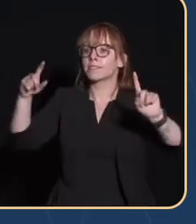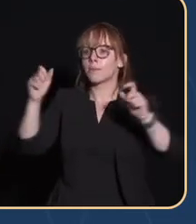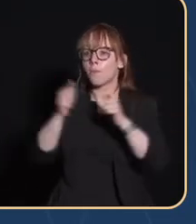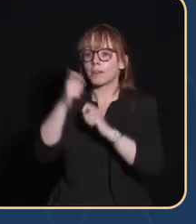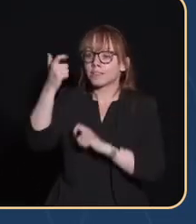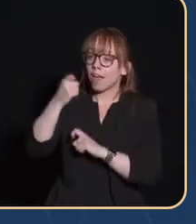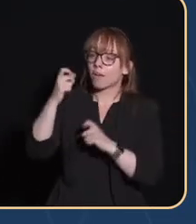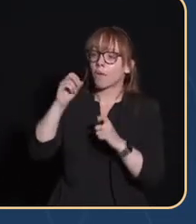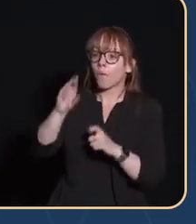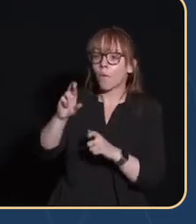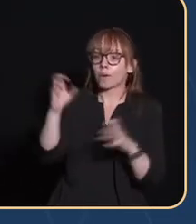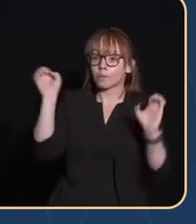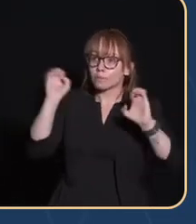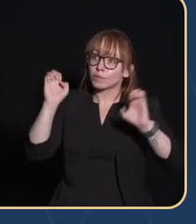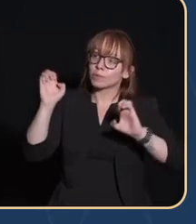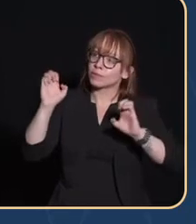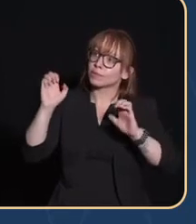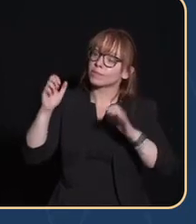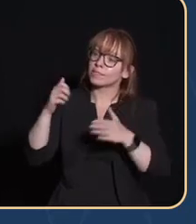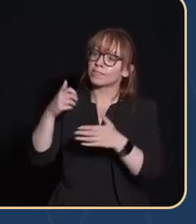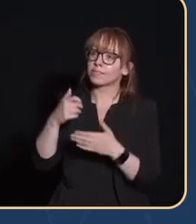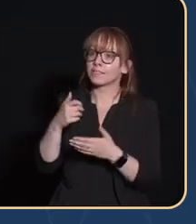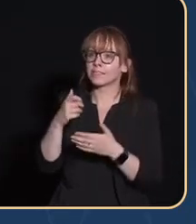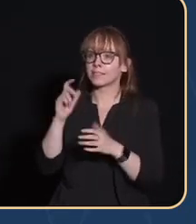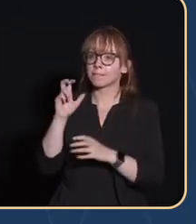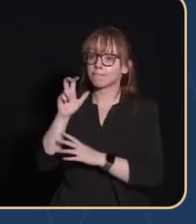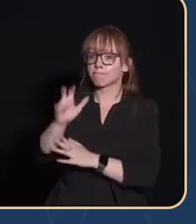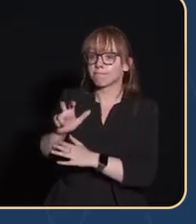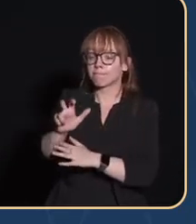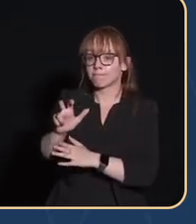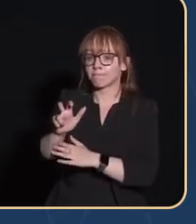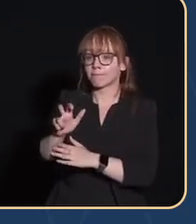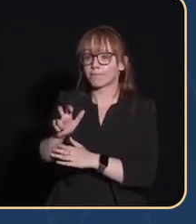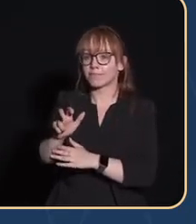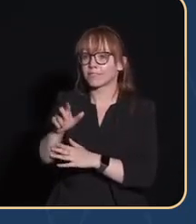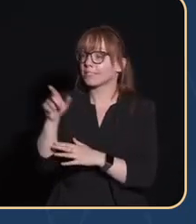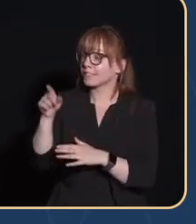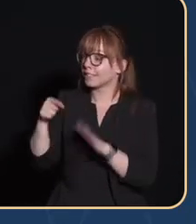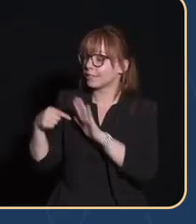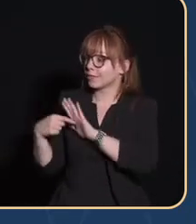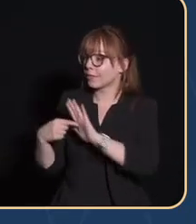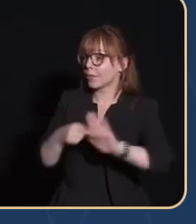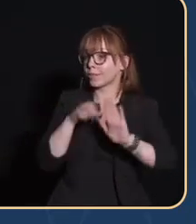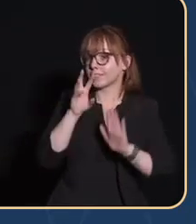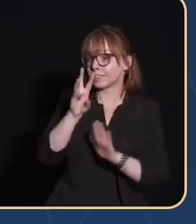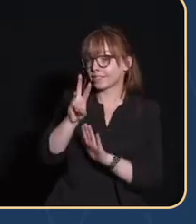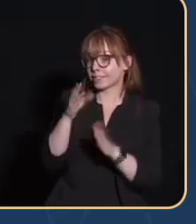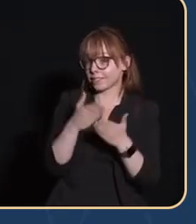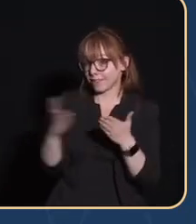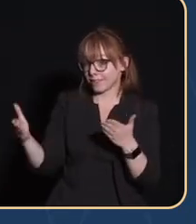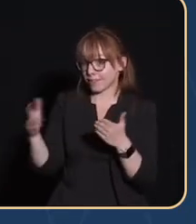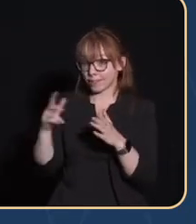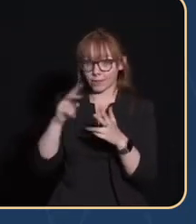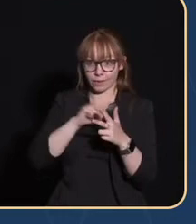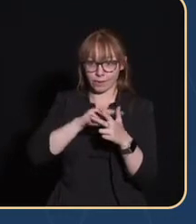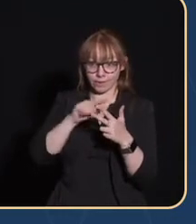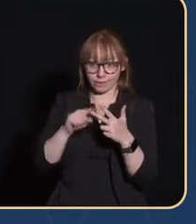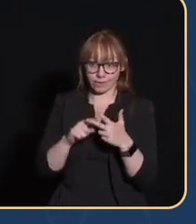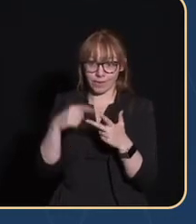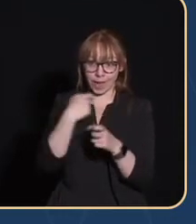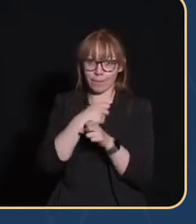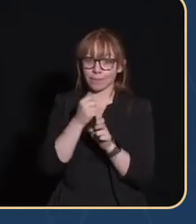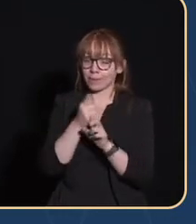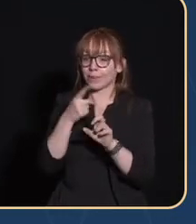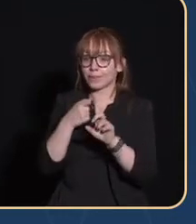or emergency aid grant. Glenn will then showcase 6 premier items, 3 of which were made